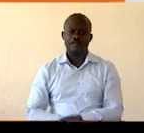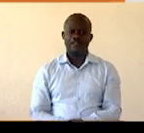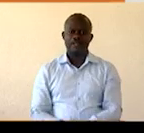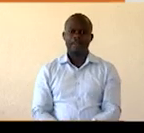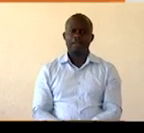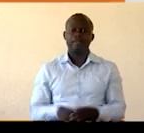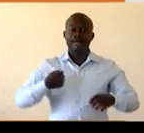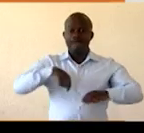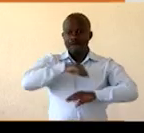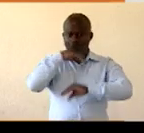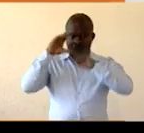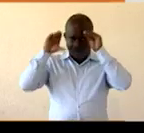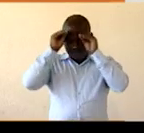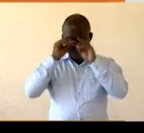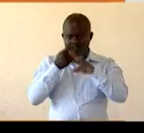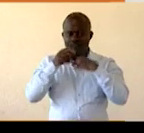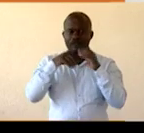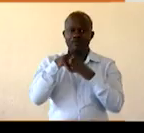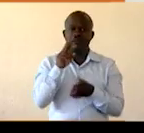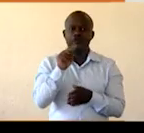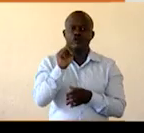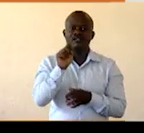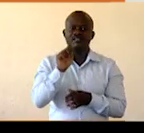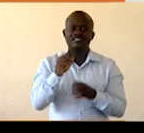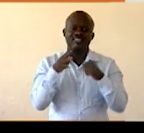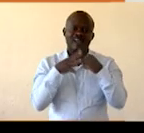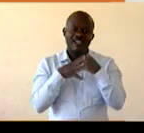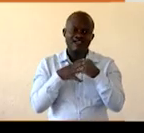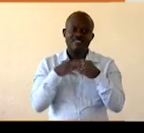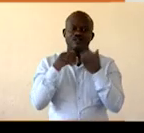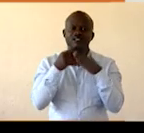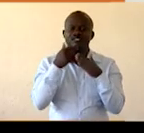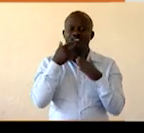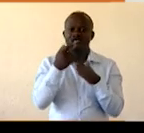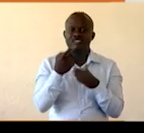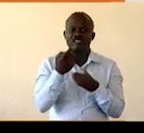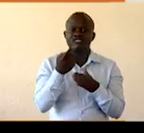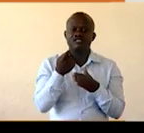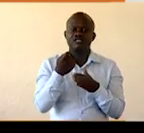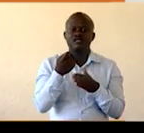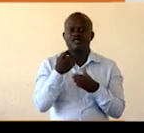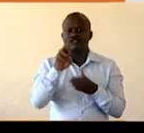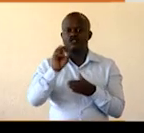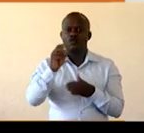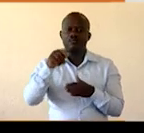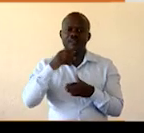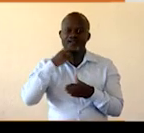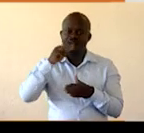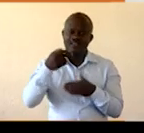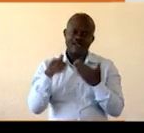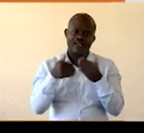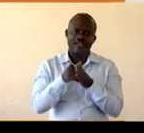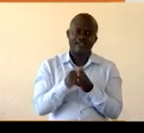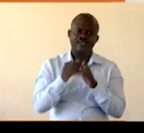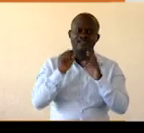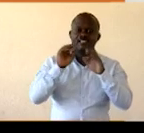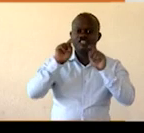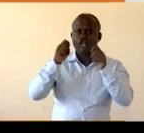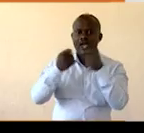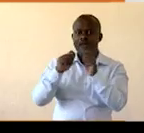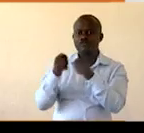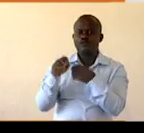Our lesson is from Unit 9, which is Tropic Responses, and the lesson is Types